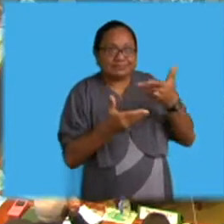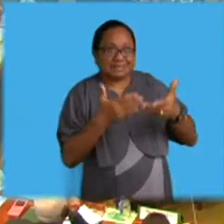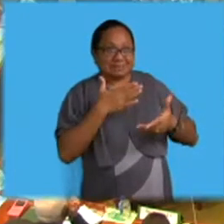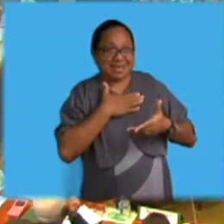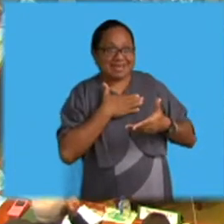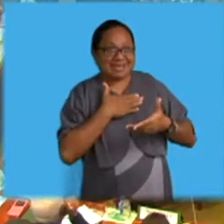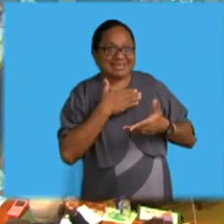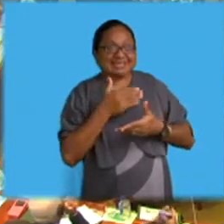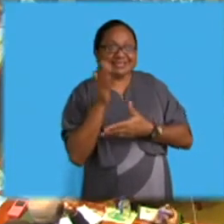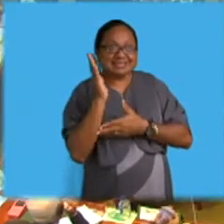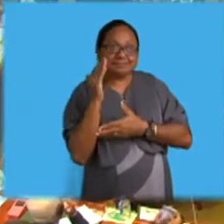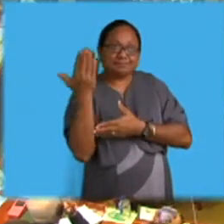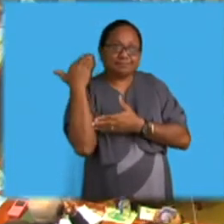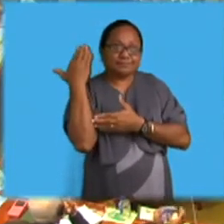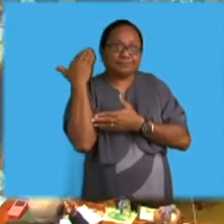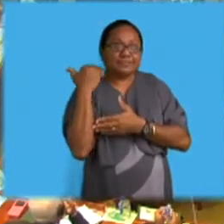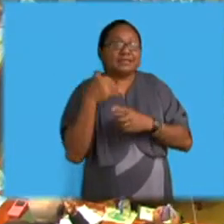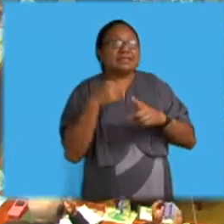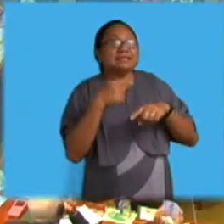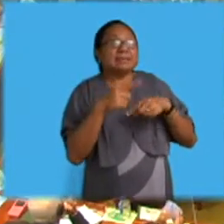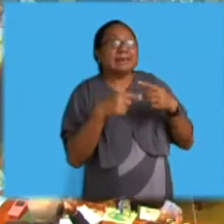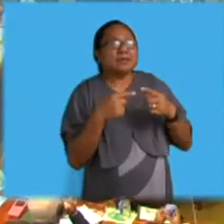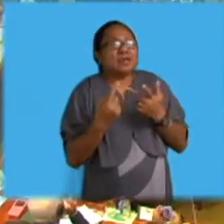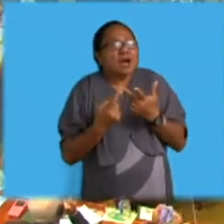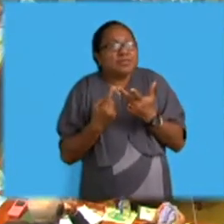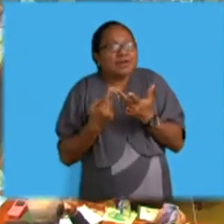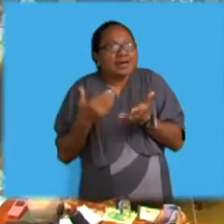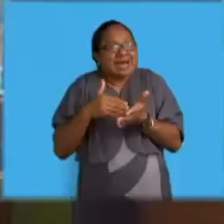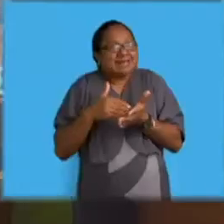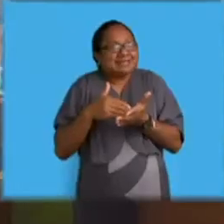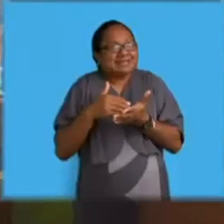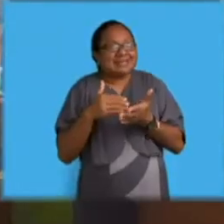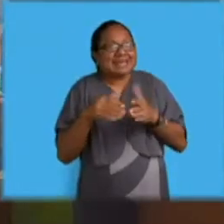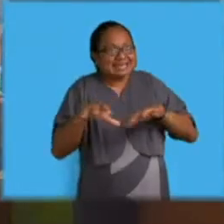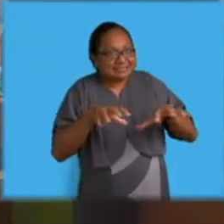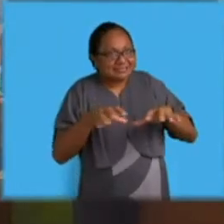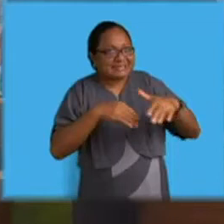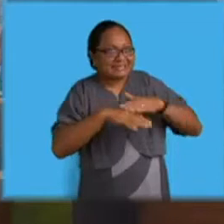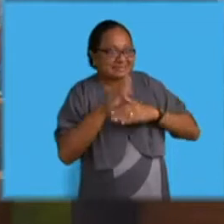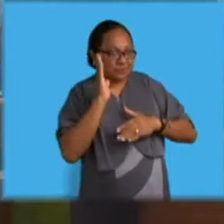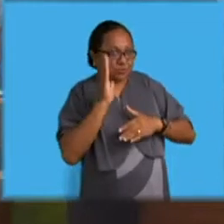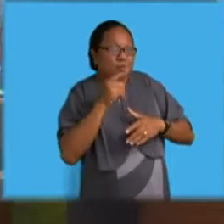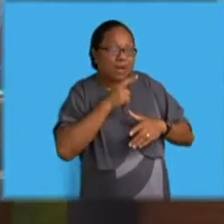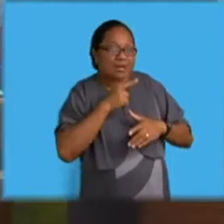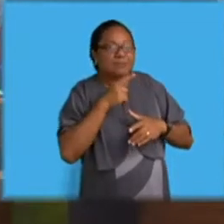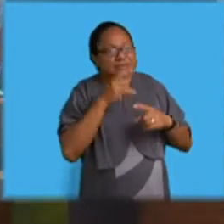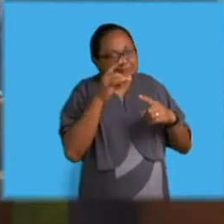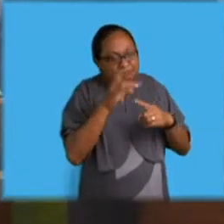statements, and that is about extracurricular activities in schools and about holistic development of our children.